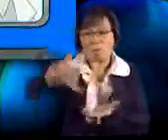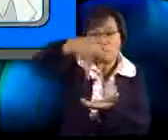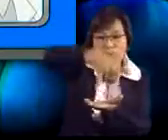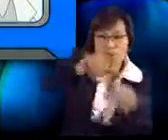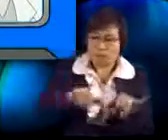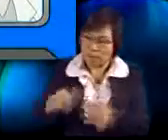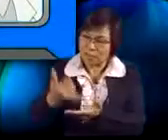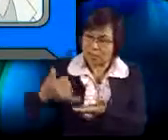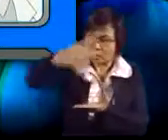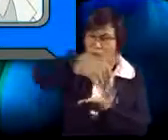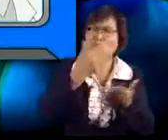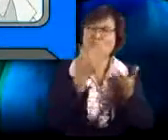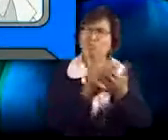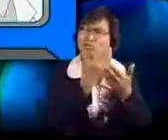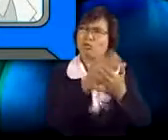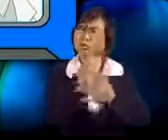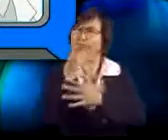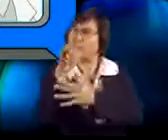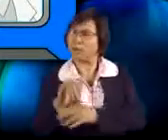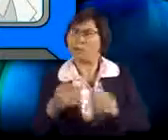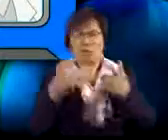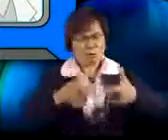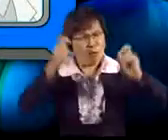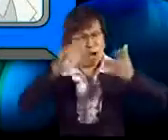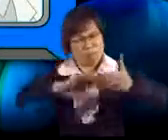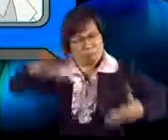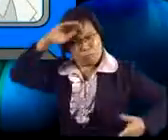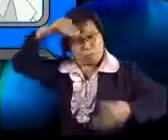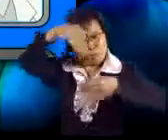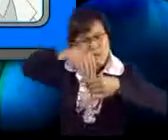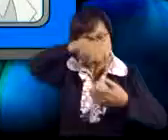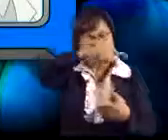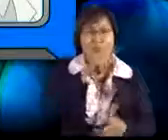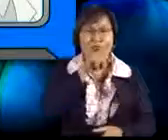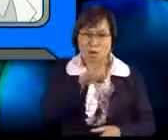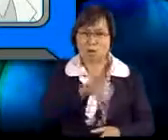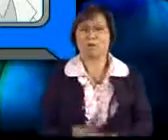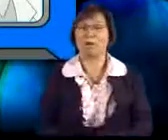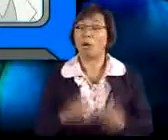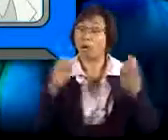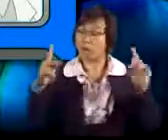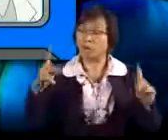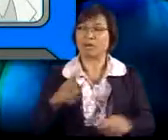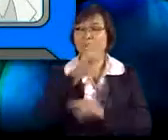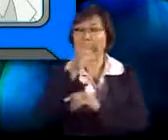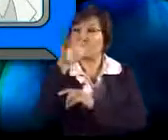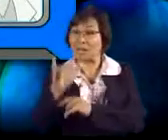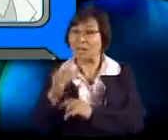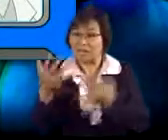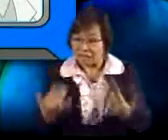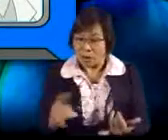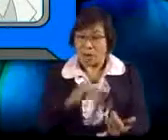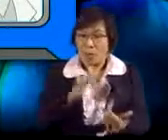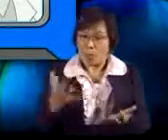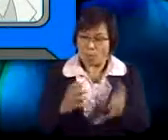jug. Good, Witty. You are a fast learner indeed. Okay, Witty. Now, I want